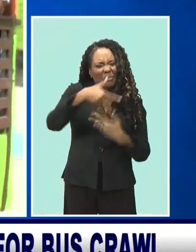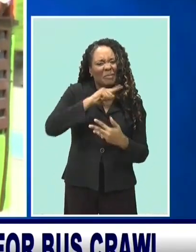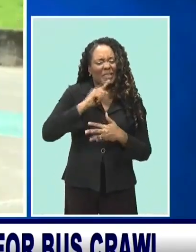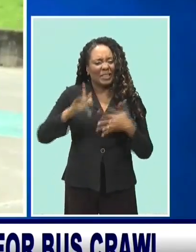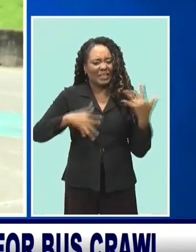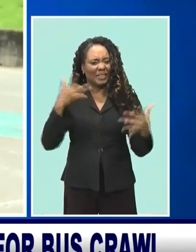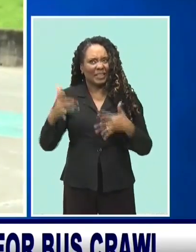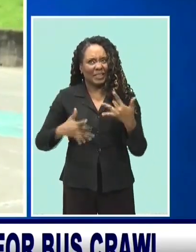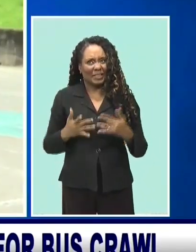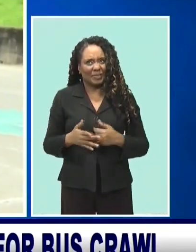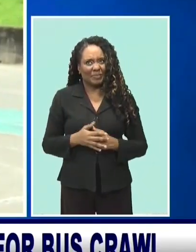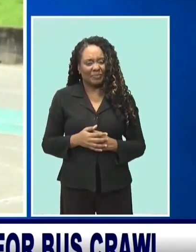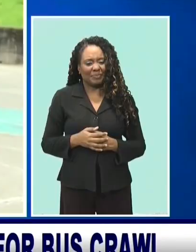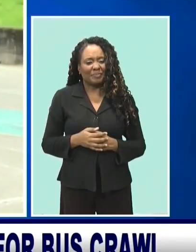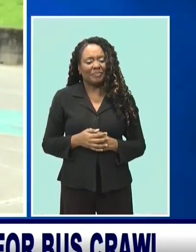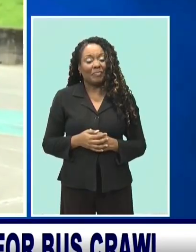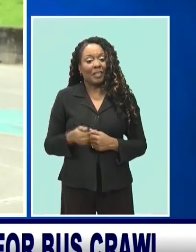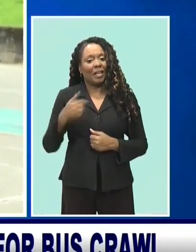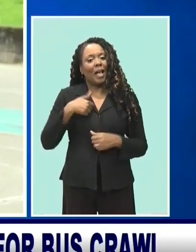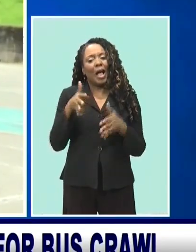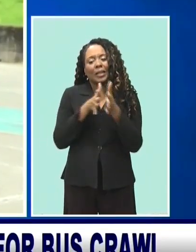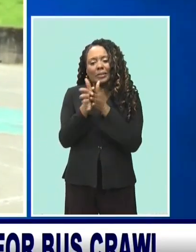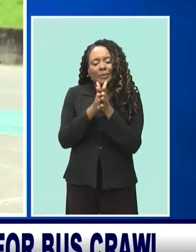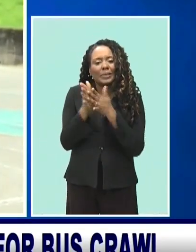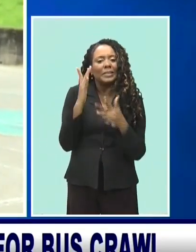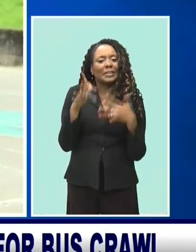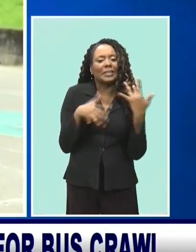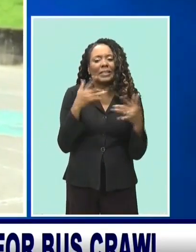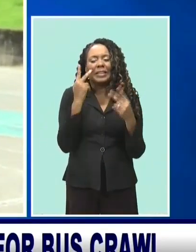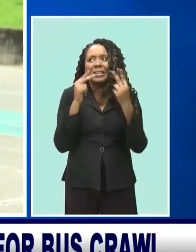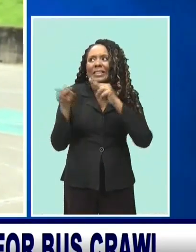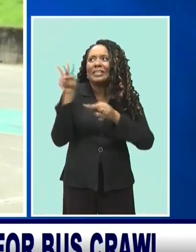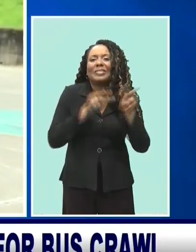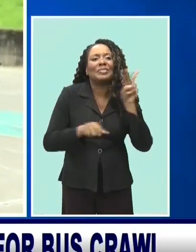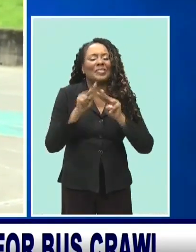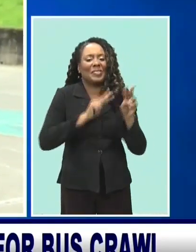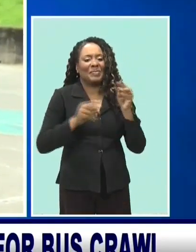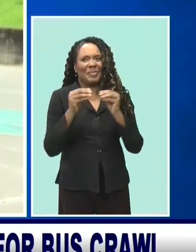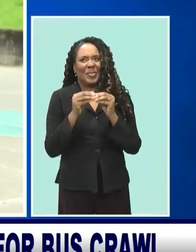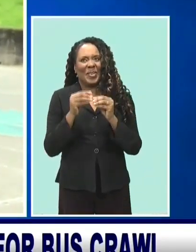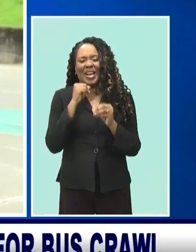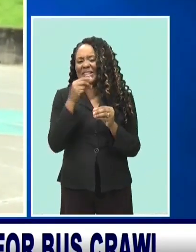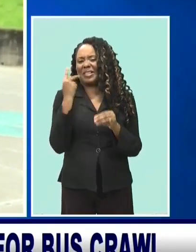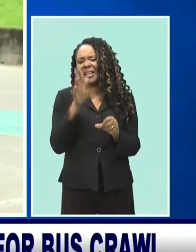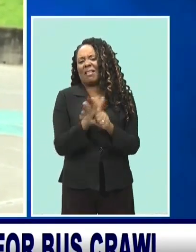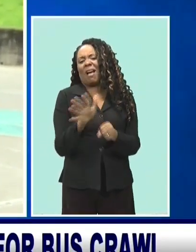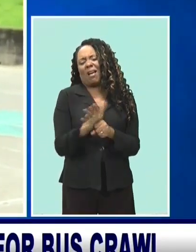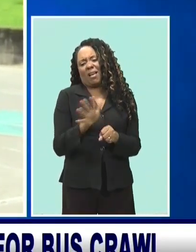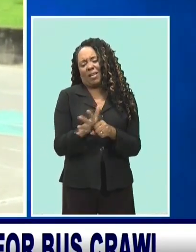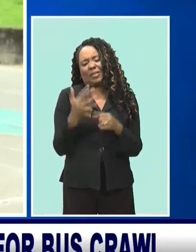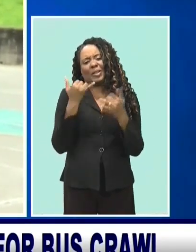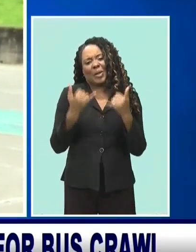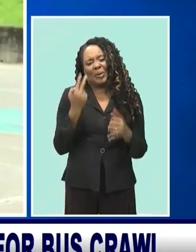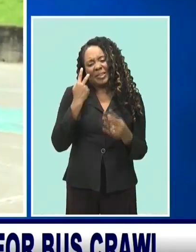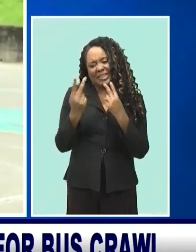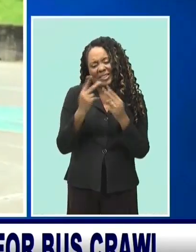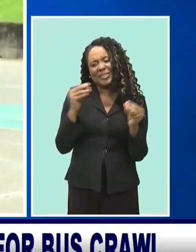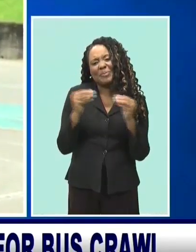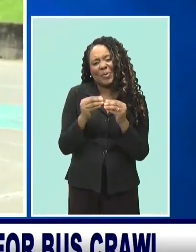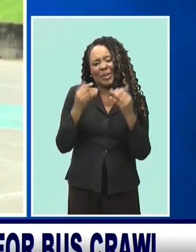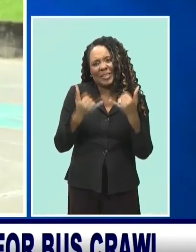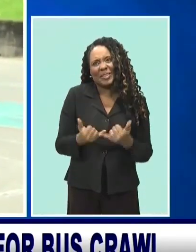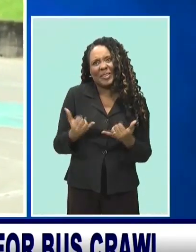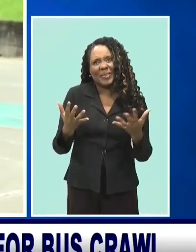exciting to me. I'm just looking forward to seeing more of Barbados. I haven't seen enough. I just came on Tuesday, so I just want to see more